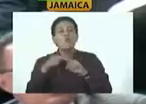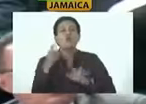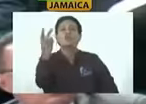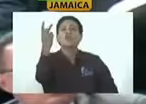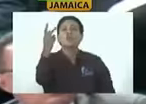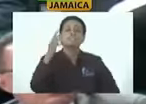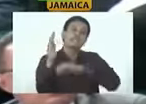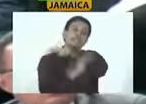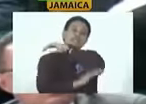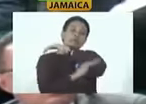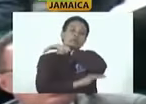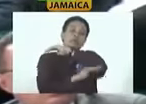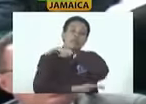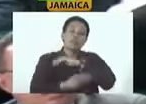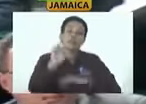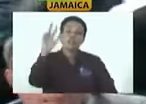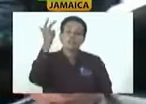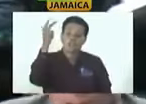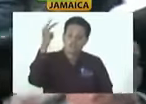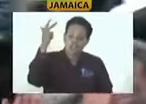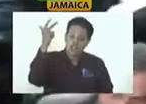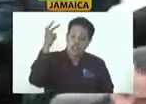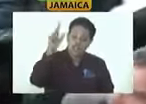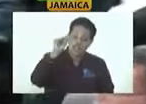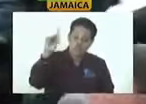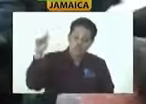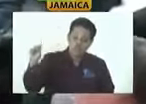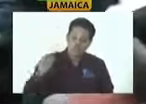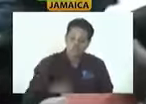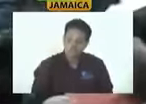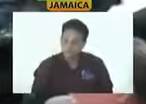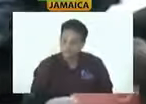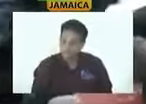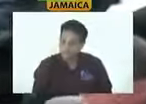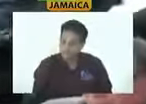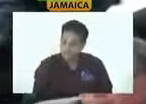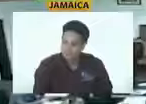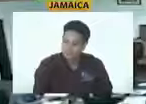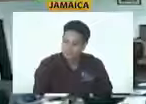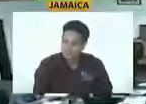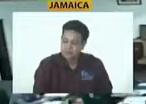Thursday, September the 3rd, 2020.